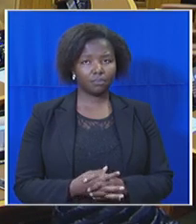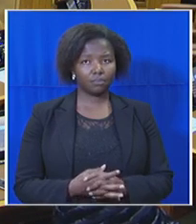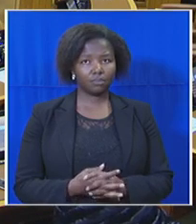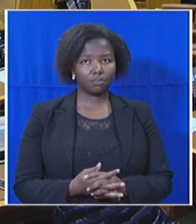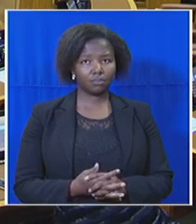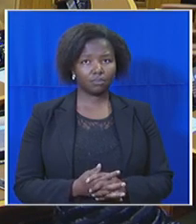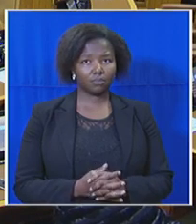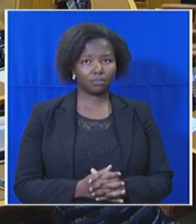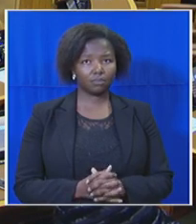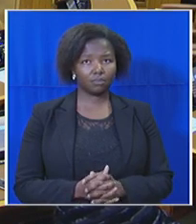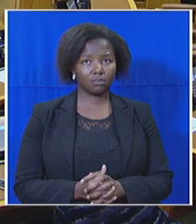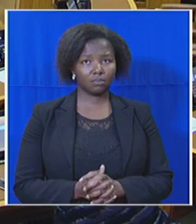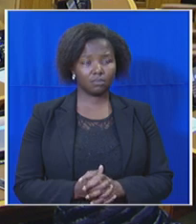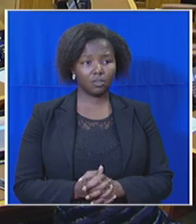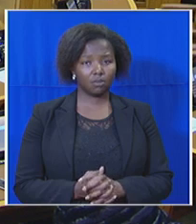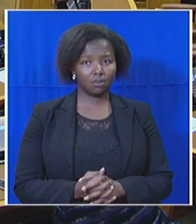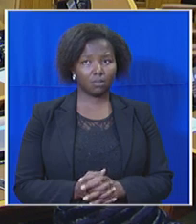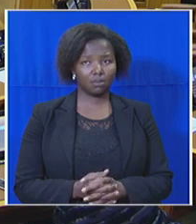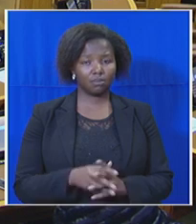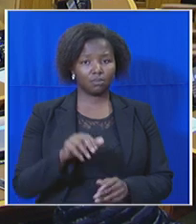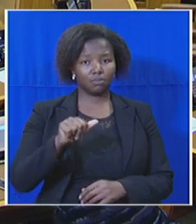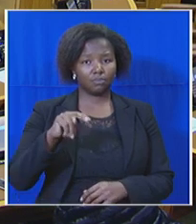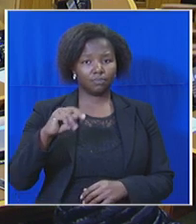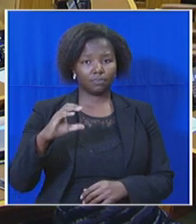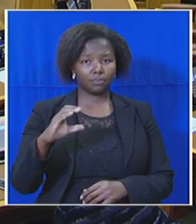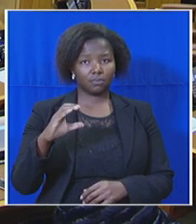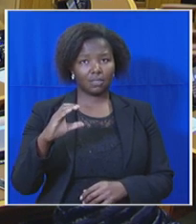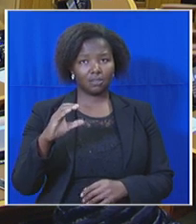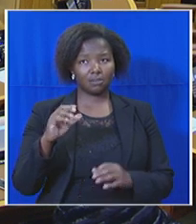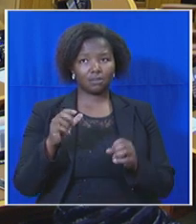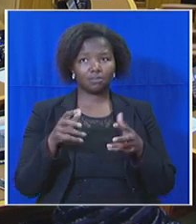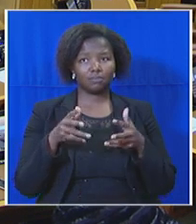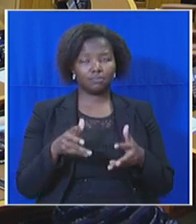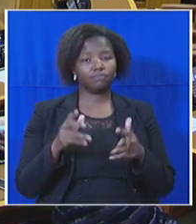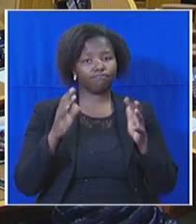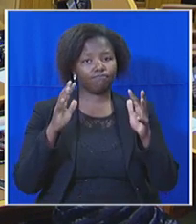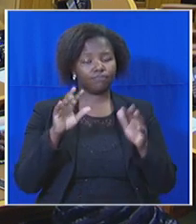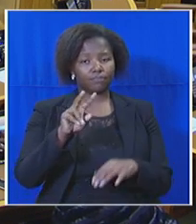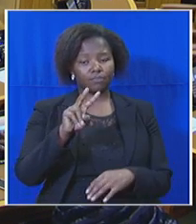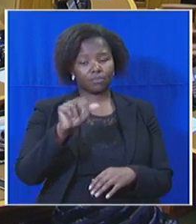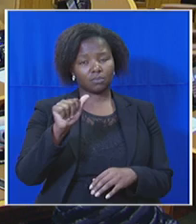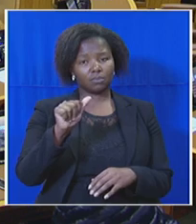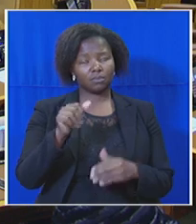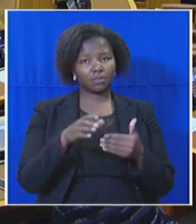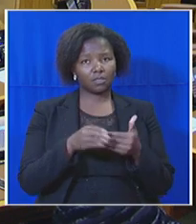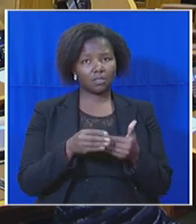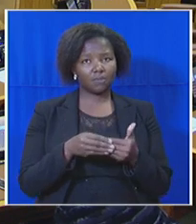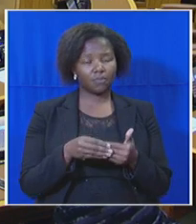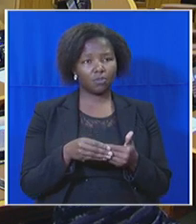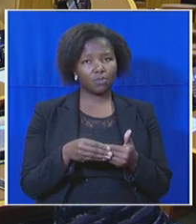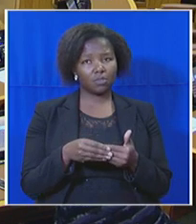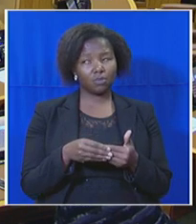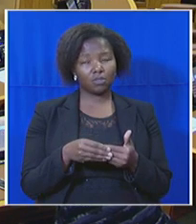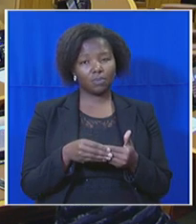The ANC congratulates the 26-member Black Mamba Anti-Poaching Unit for being awarded